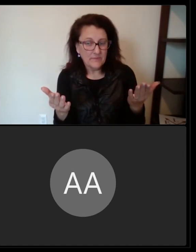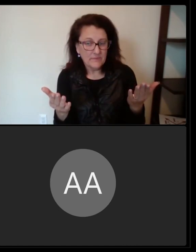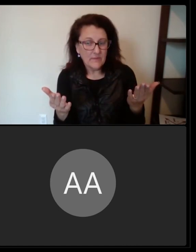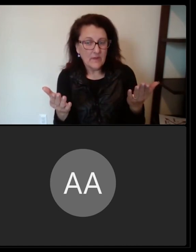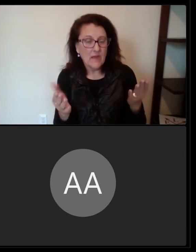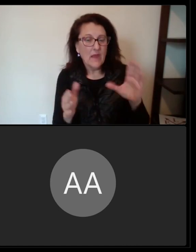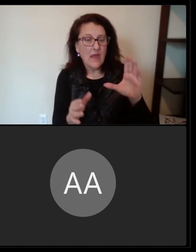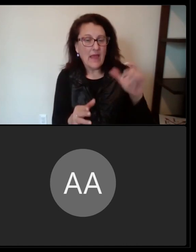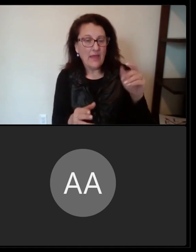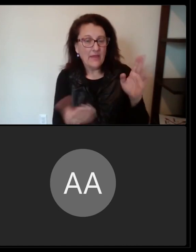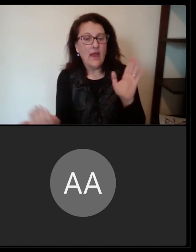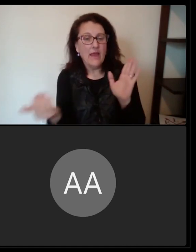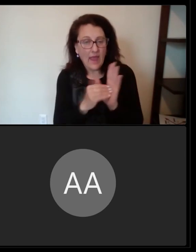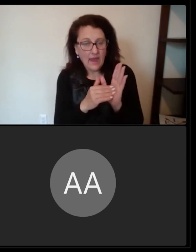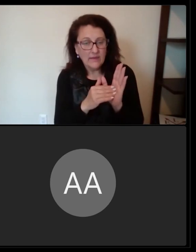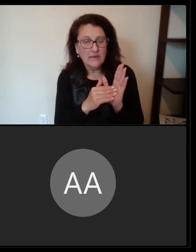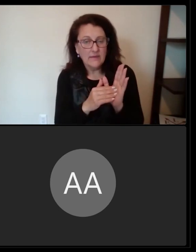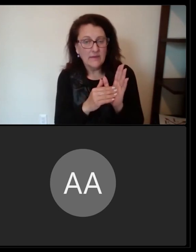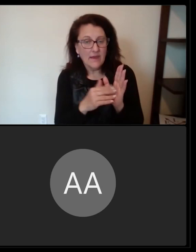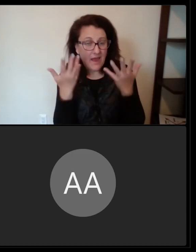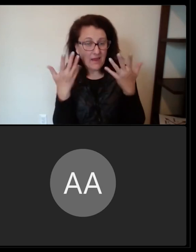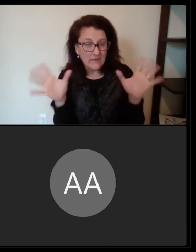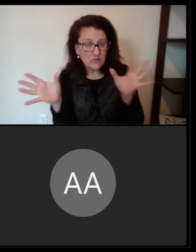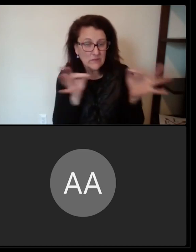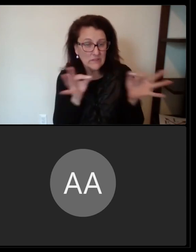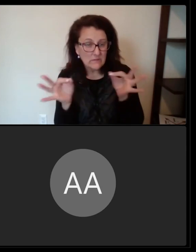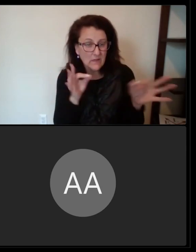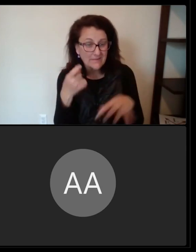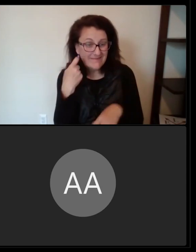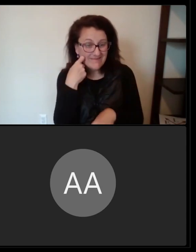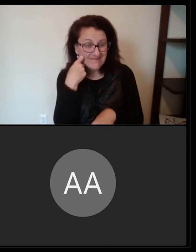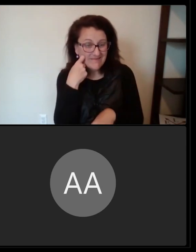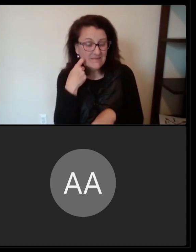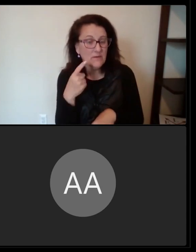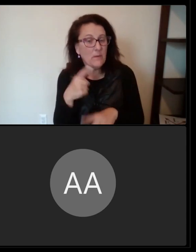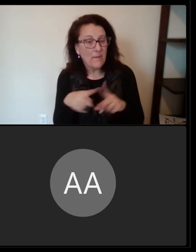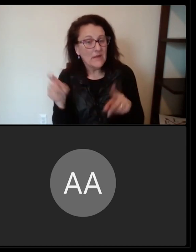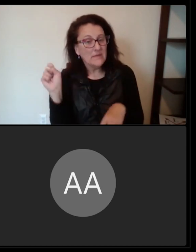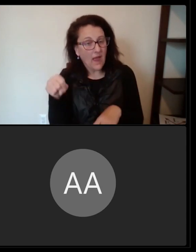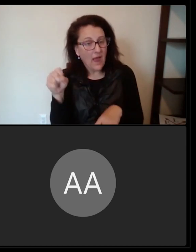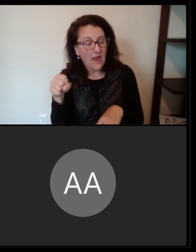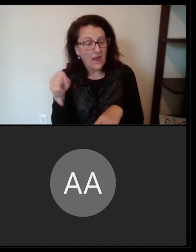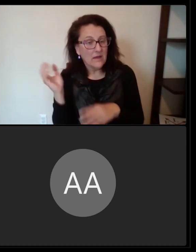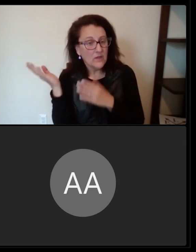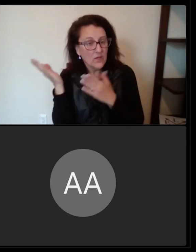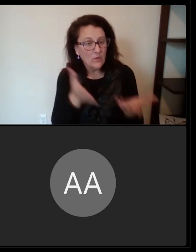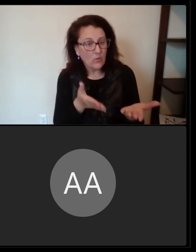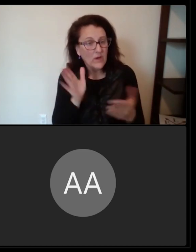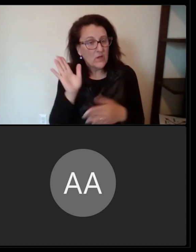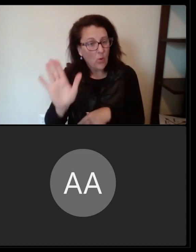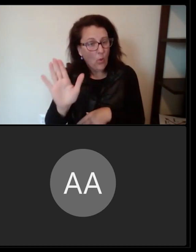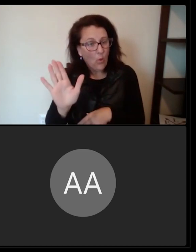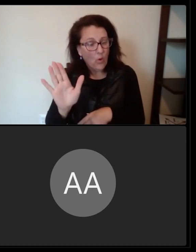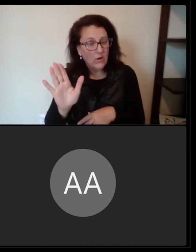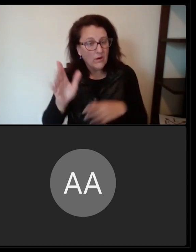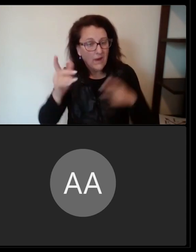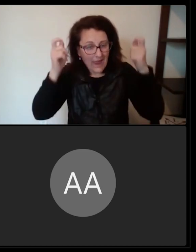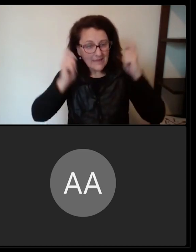Kathleen, I believe I touched on this briefly at the beginning, but yes, absolutely. Someone can use their own Sip and Puff